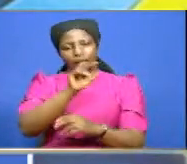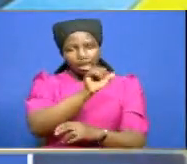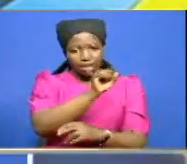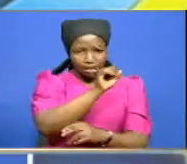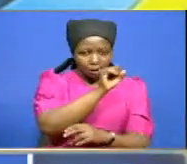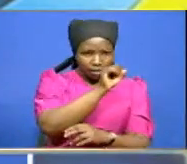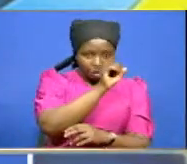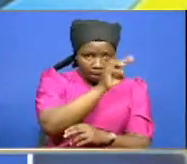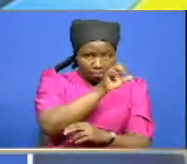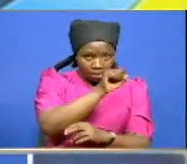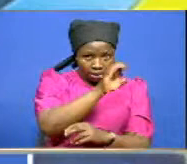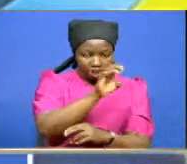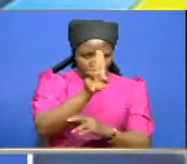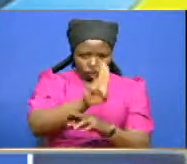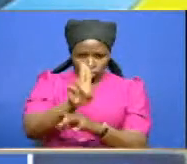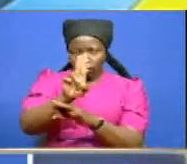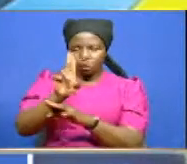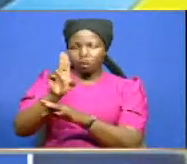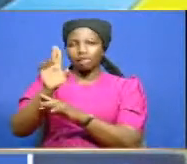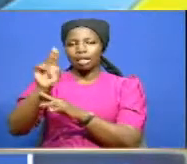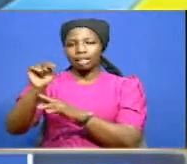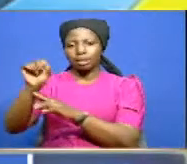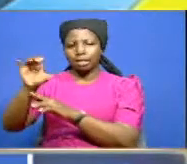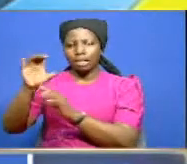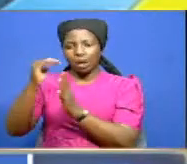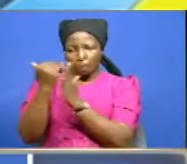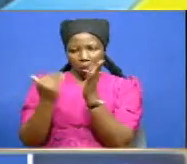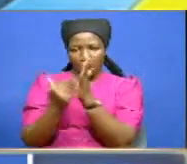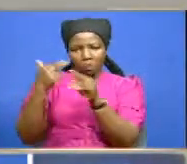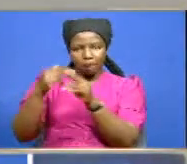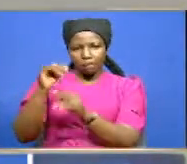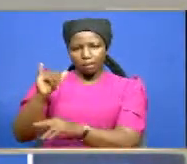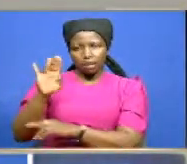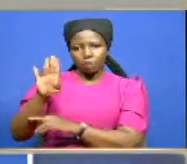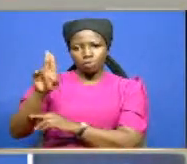NSE's Ibuka program to get additional capital for their startups.